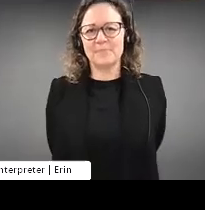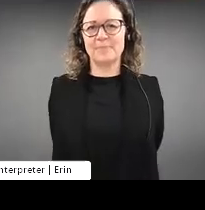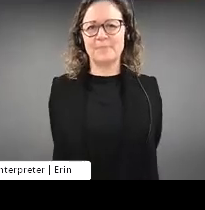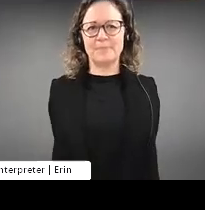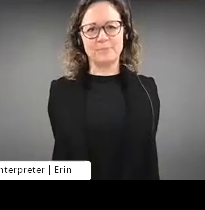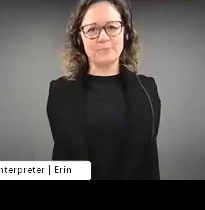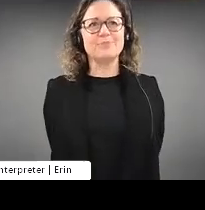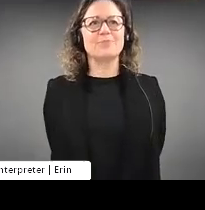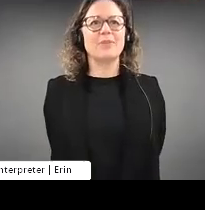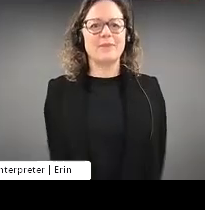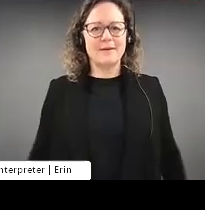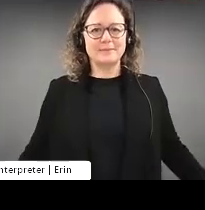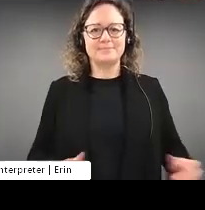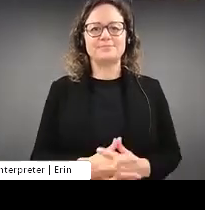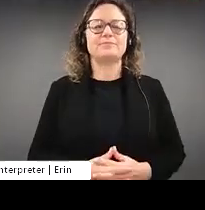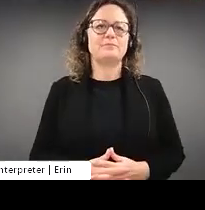Okay.